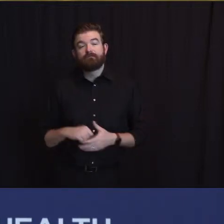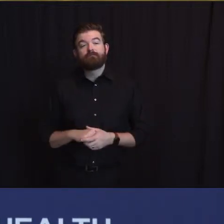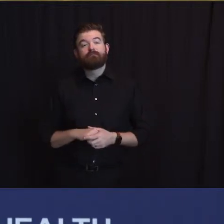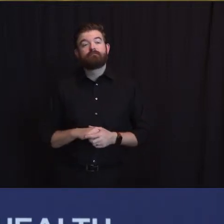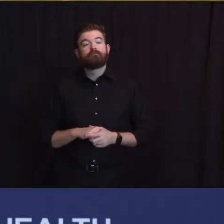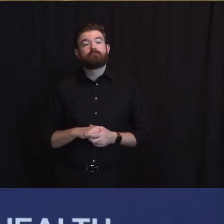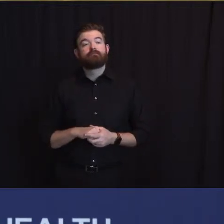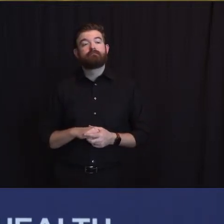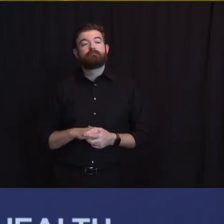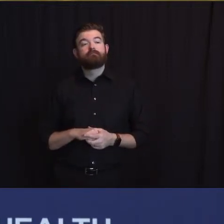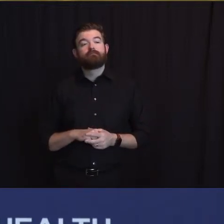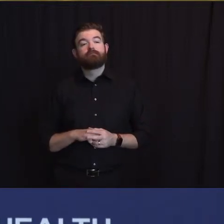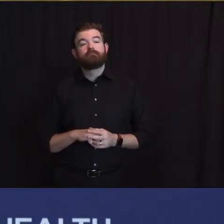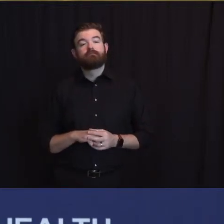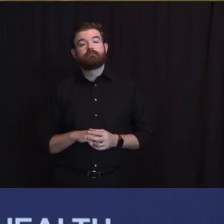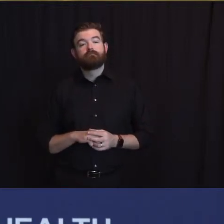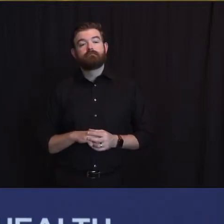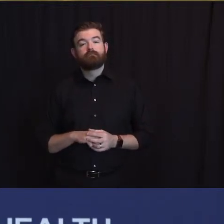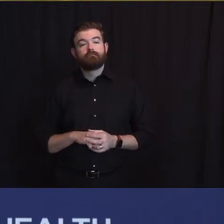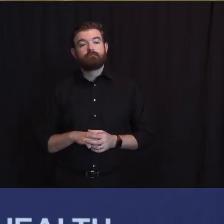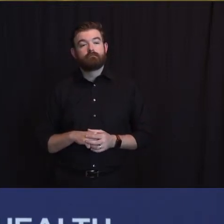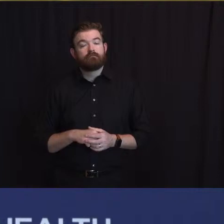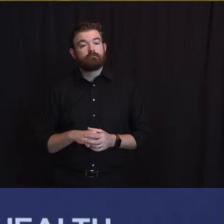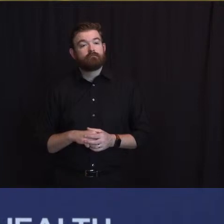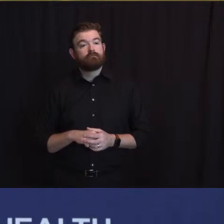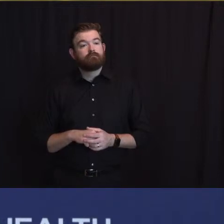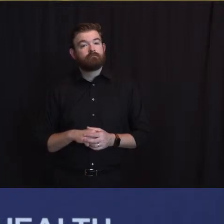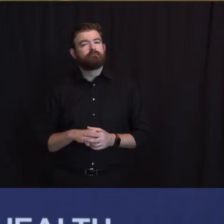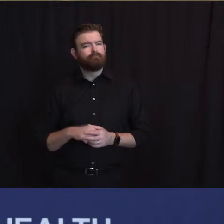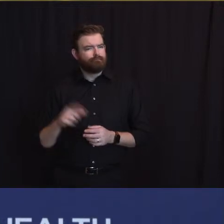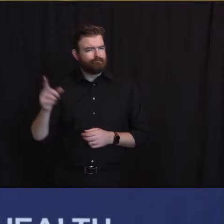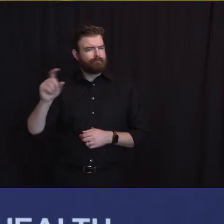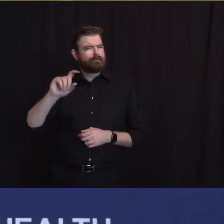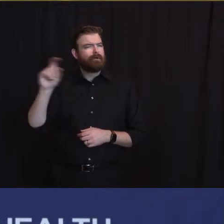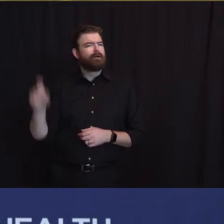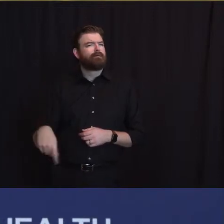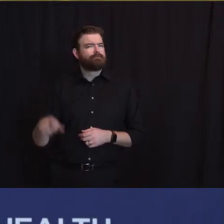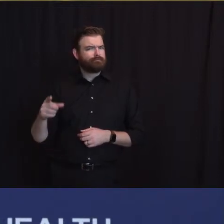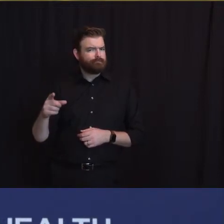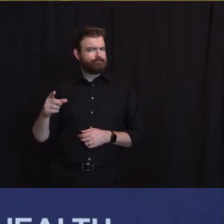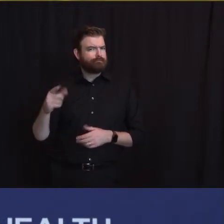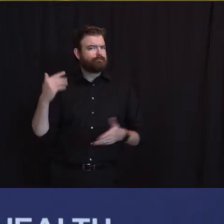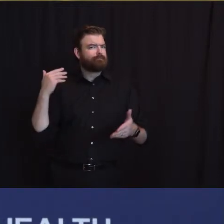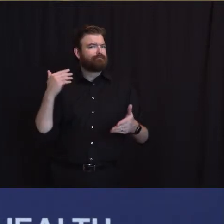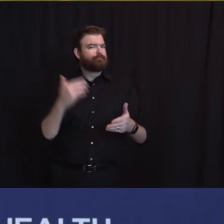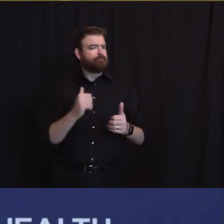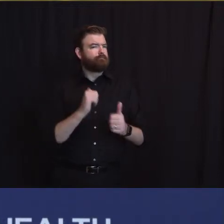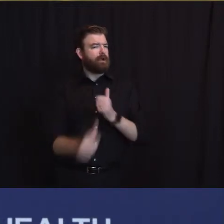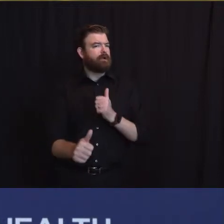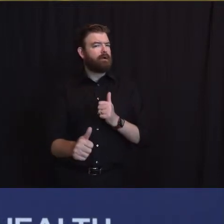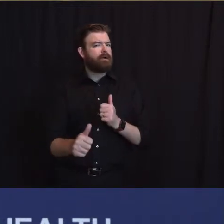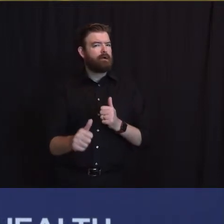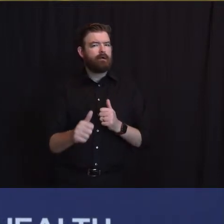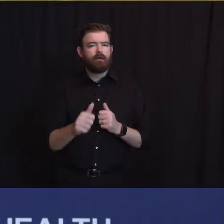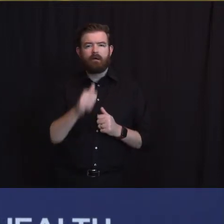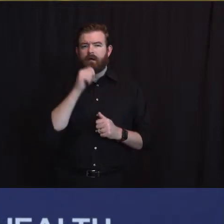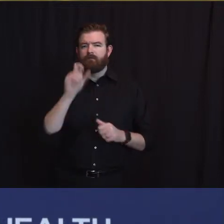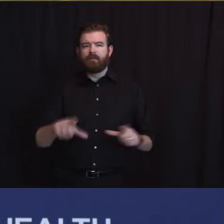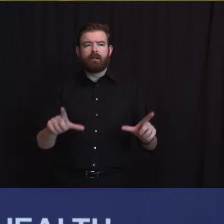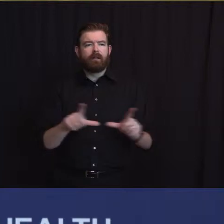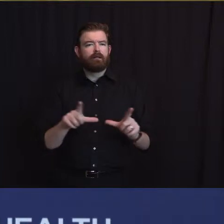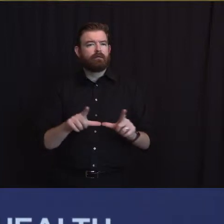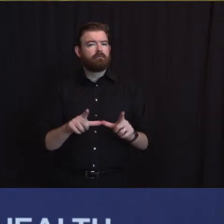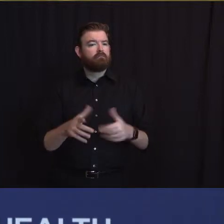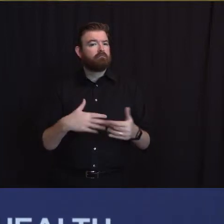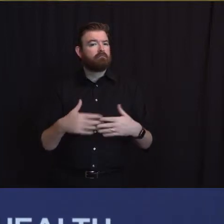carry. Texas is moving toward this, if I understood this, not requiring licenses, concealed carry, open carry. We just think that